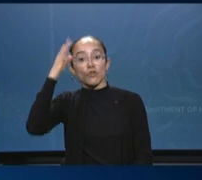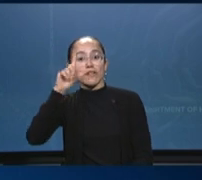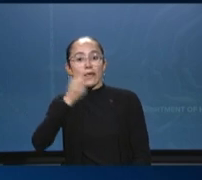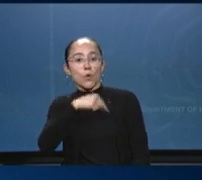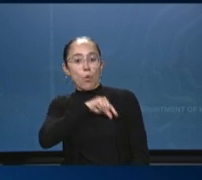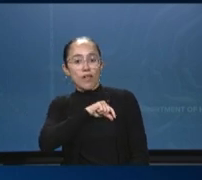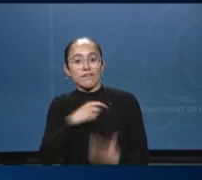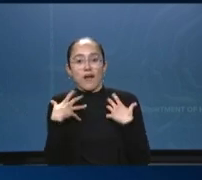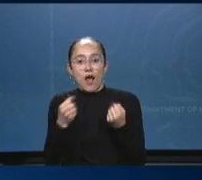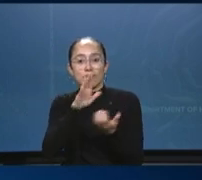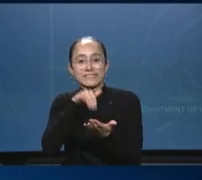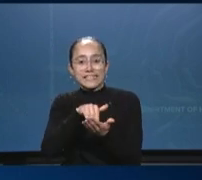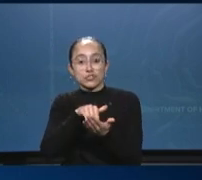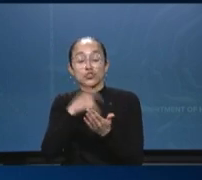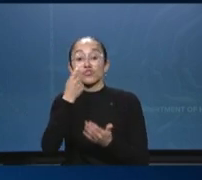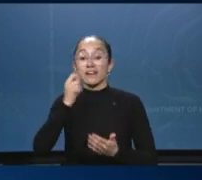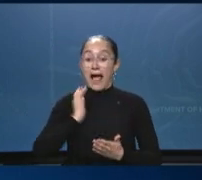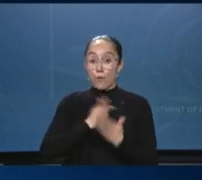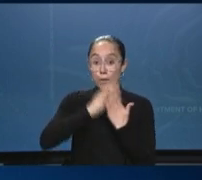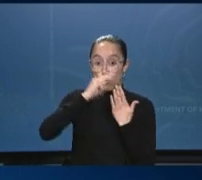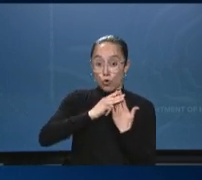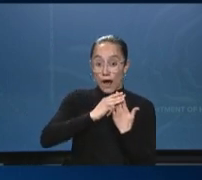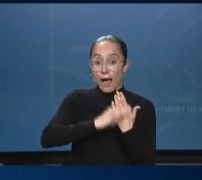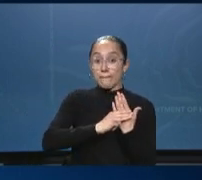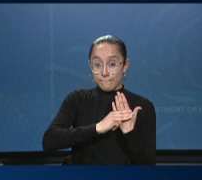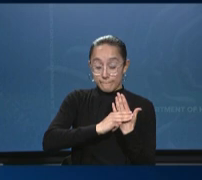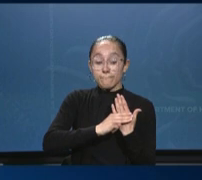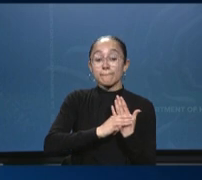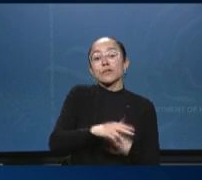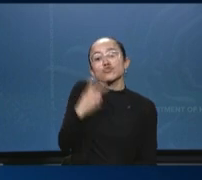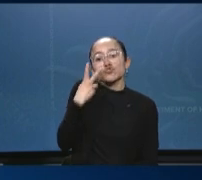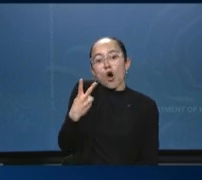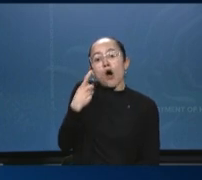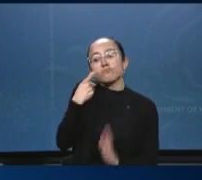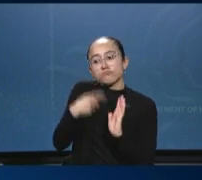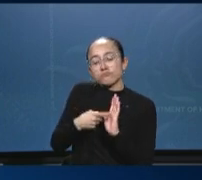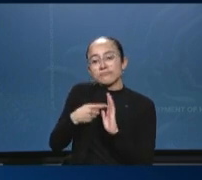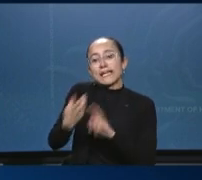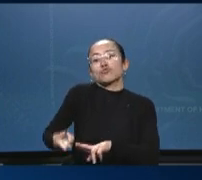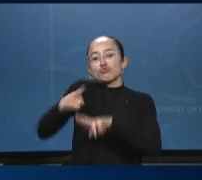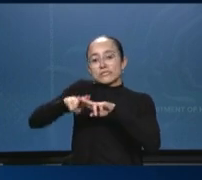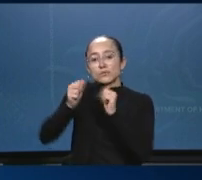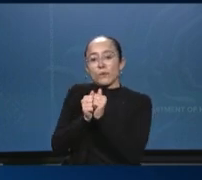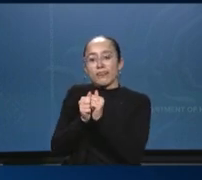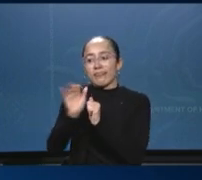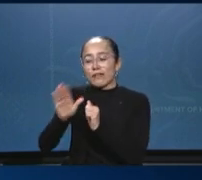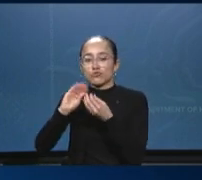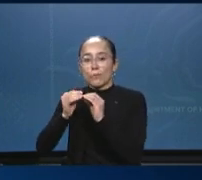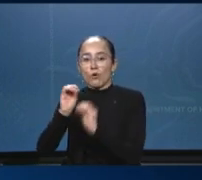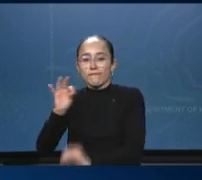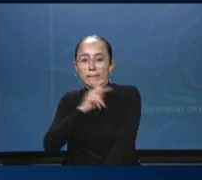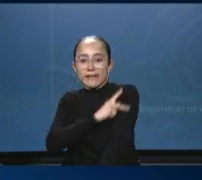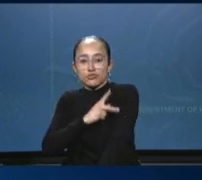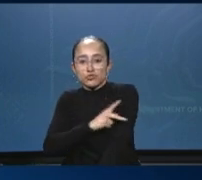our health center program saw an increase in its patients that had health insurance coverage,